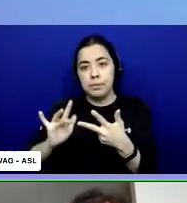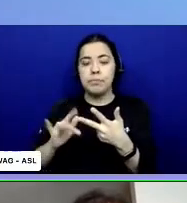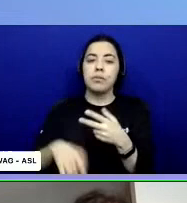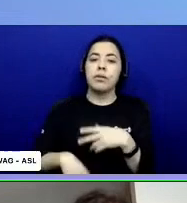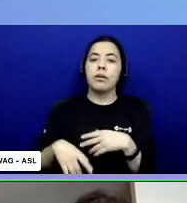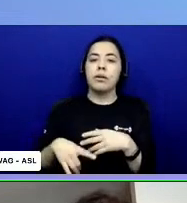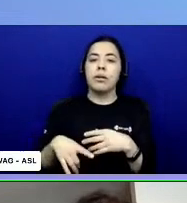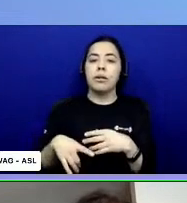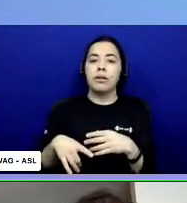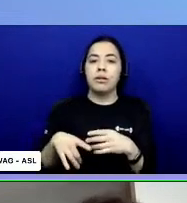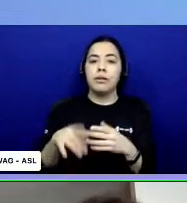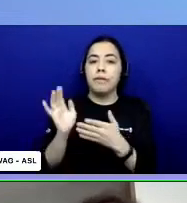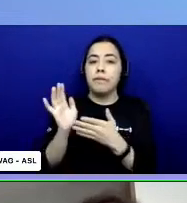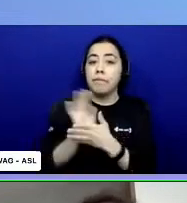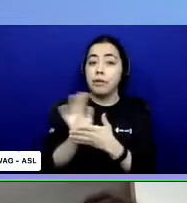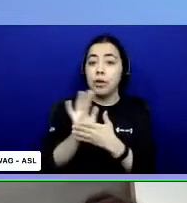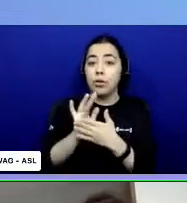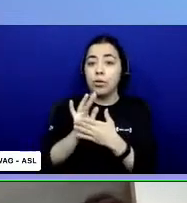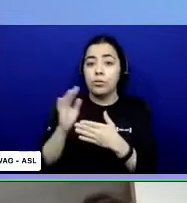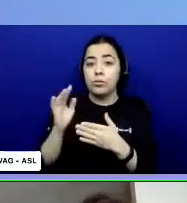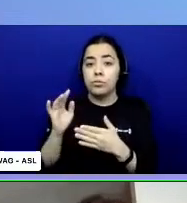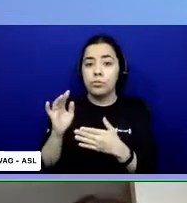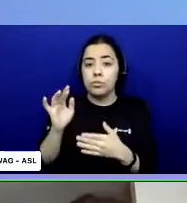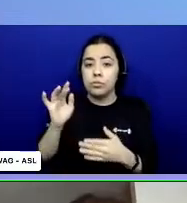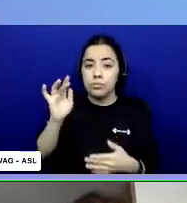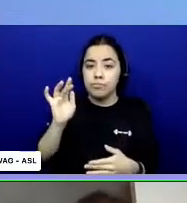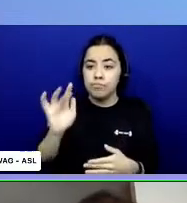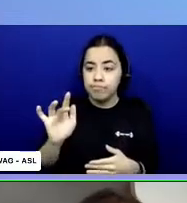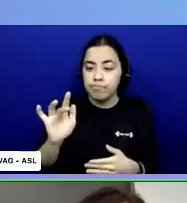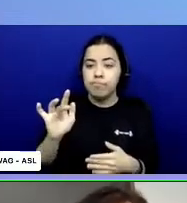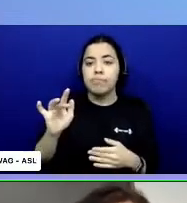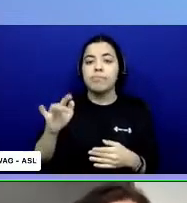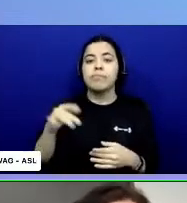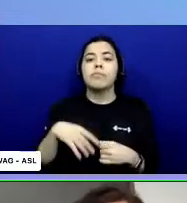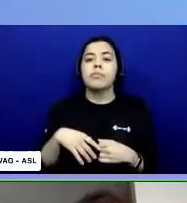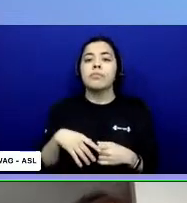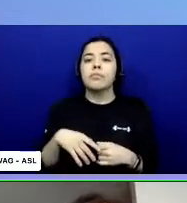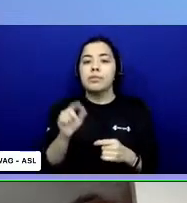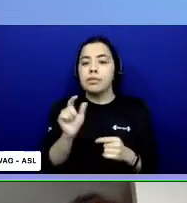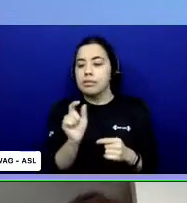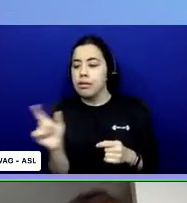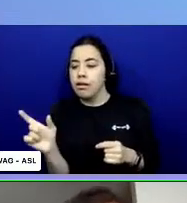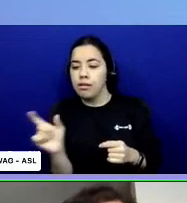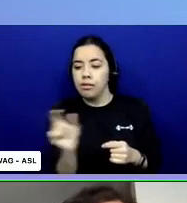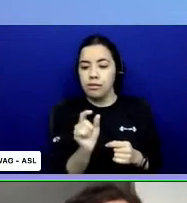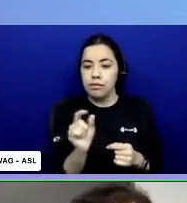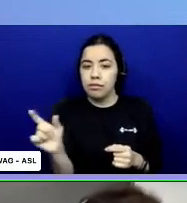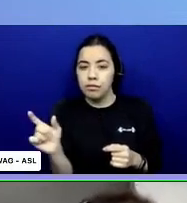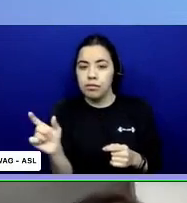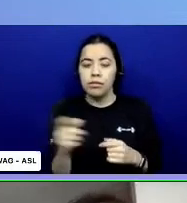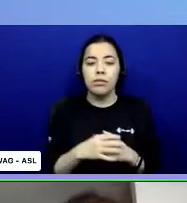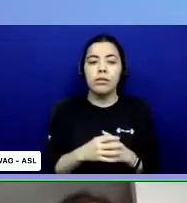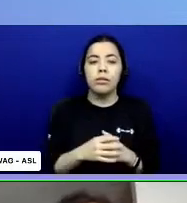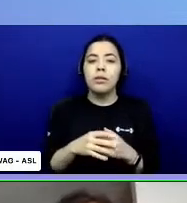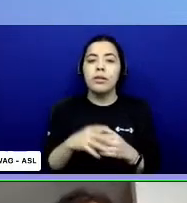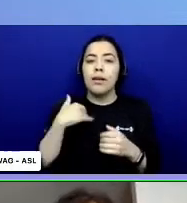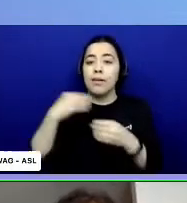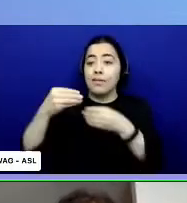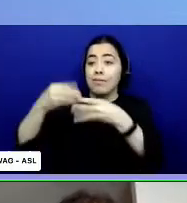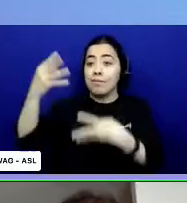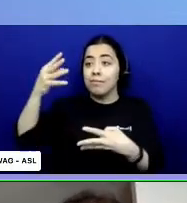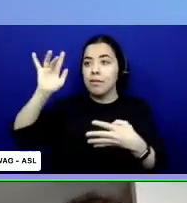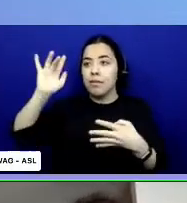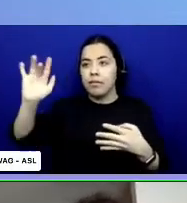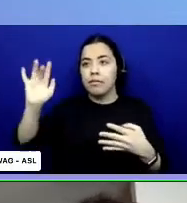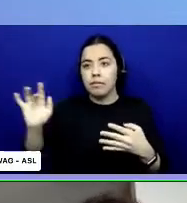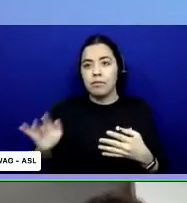video that plays when you load it. There's a list box at the top that allows you to select how you want your items that we've identified.